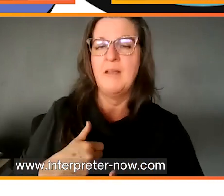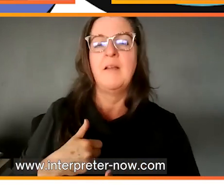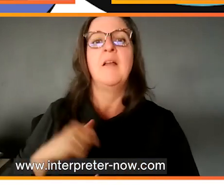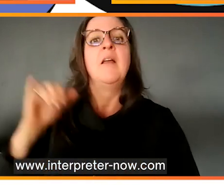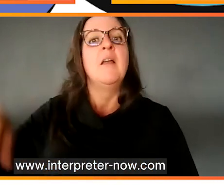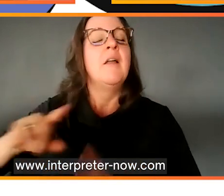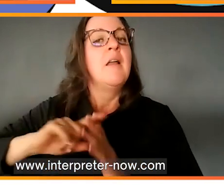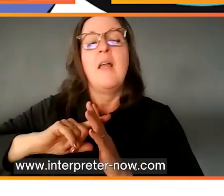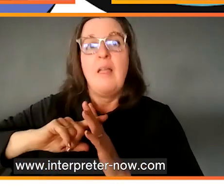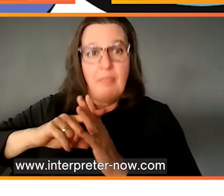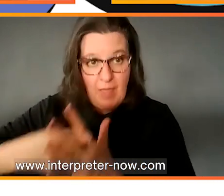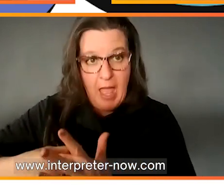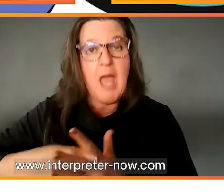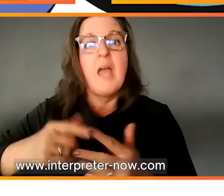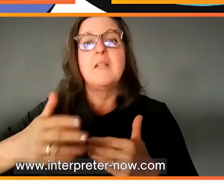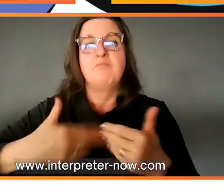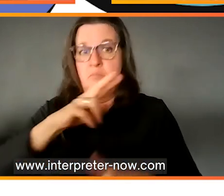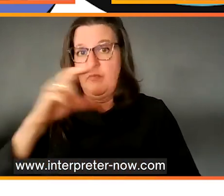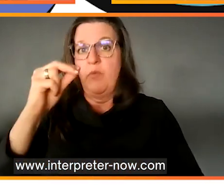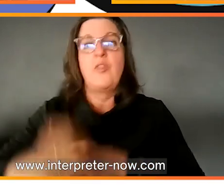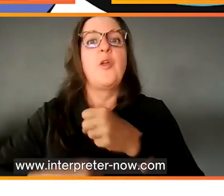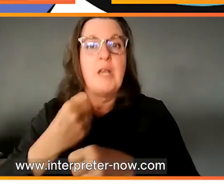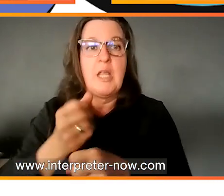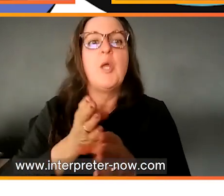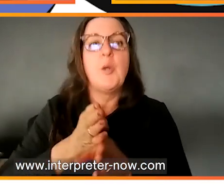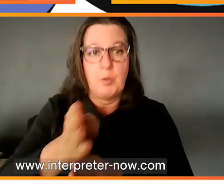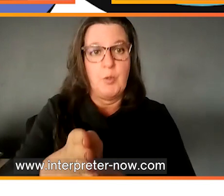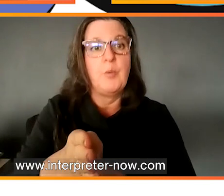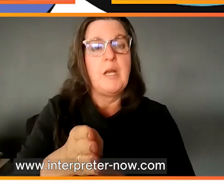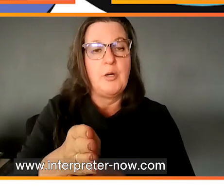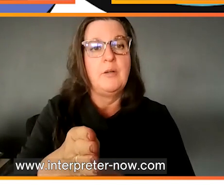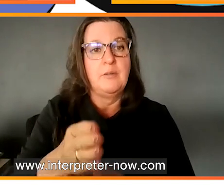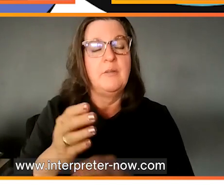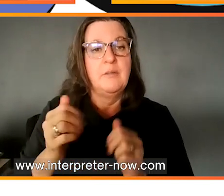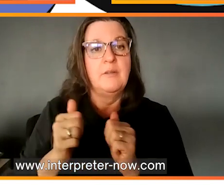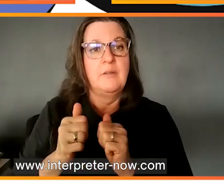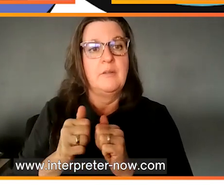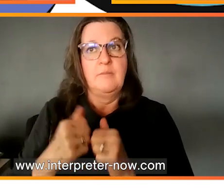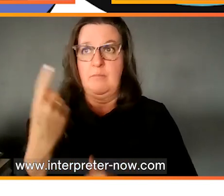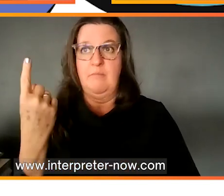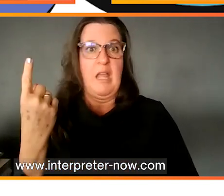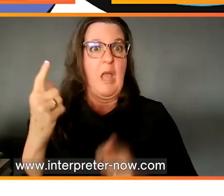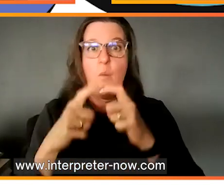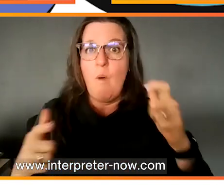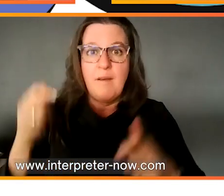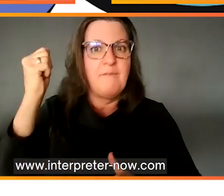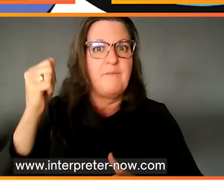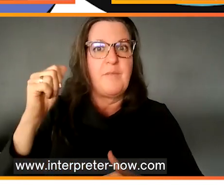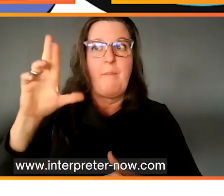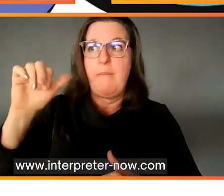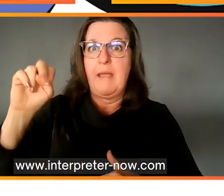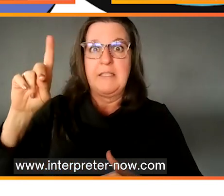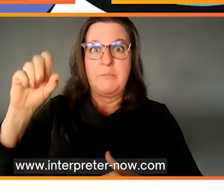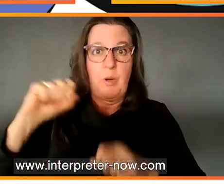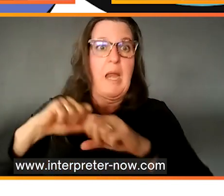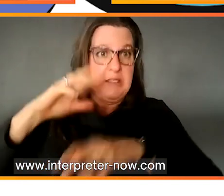Amazing. And do you mind also sharing a bit about your experience and what led you to write